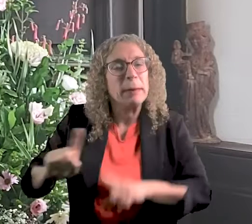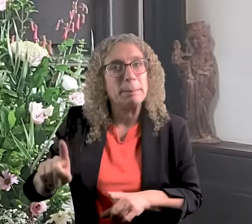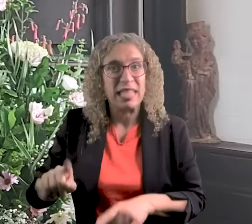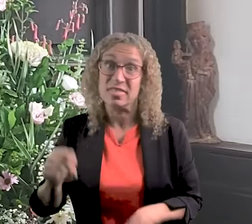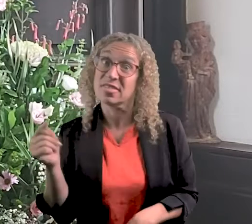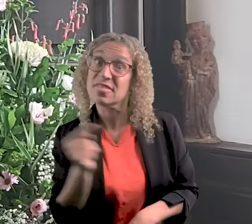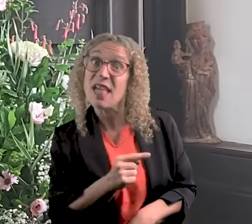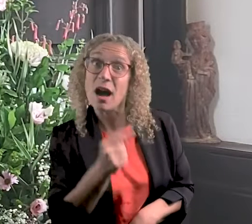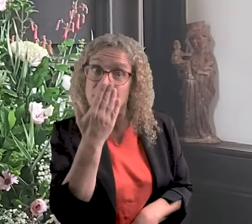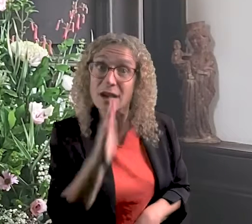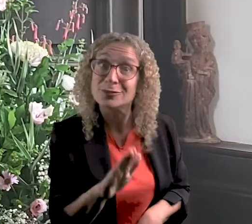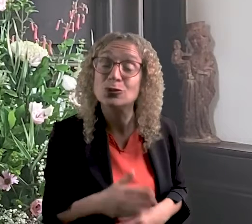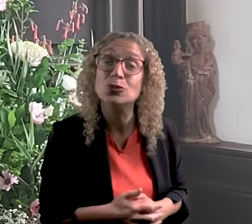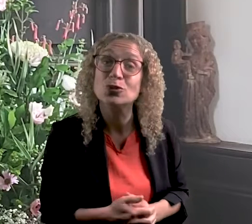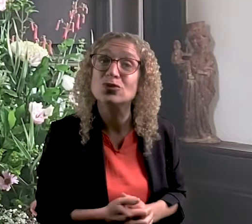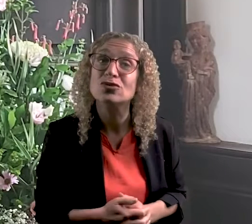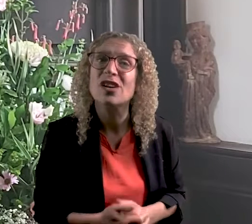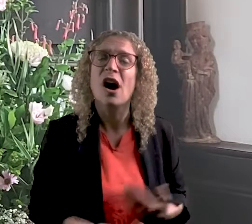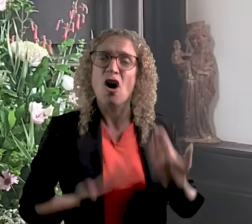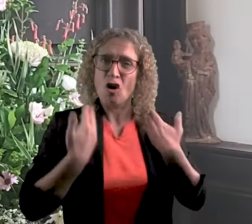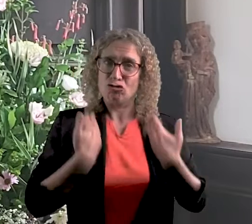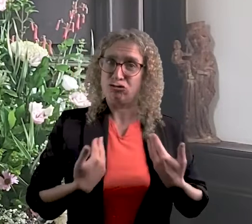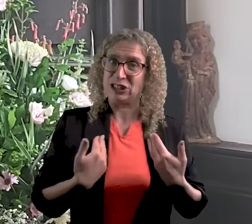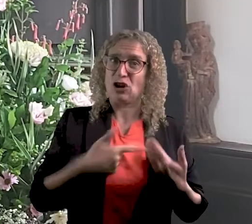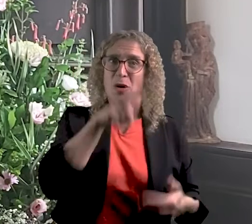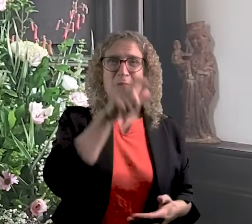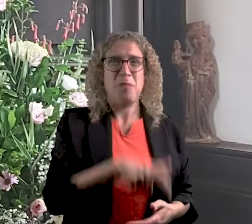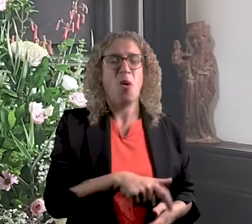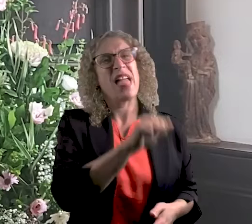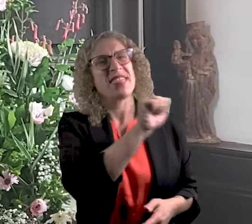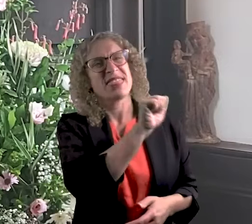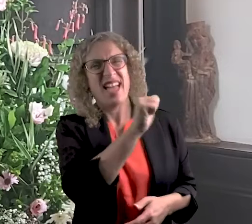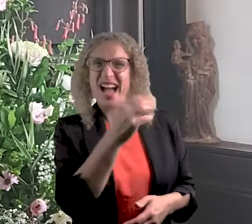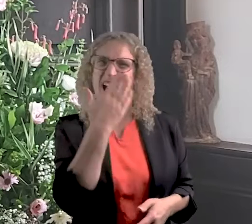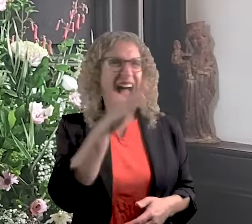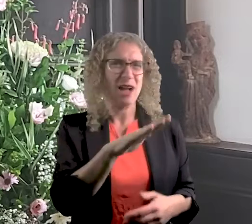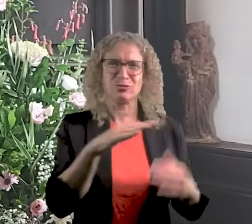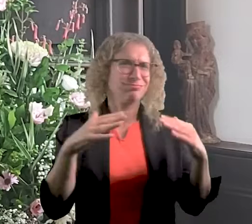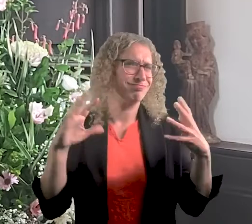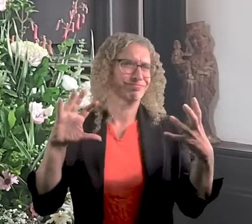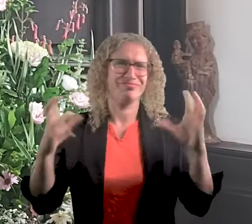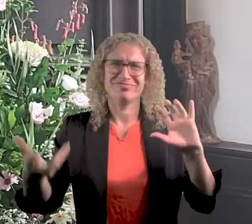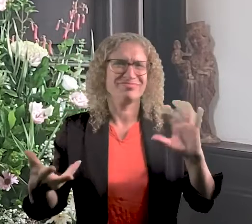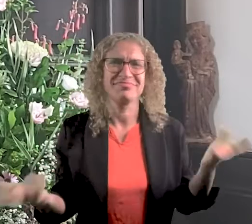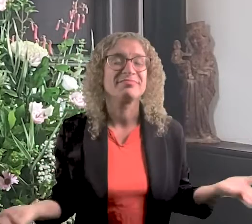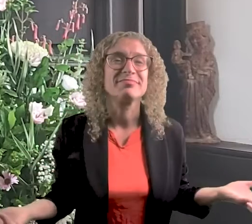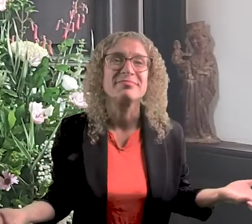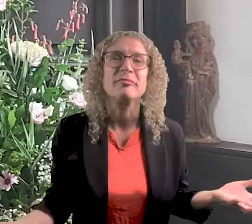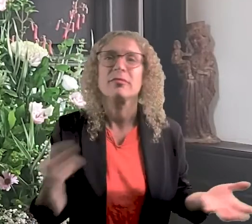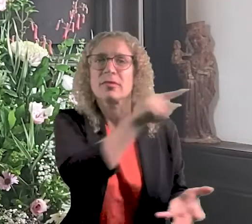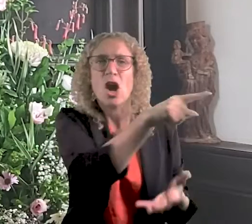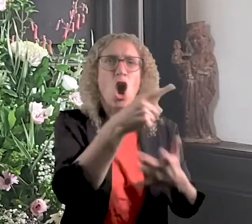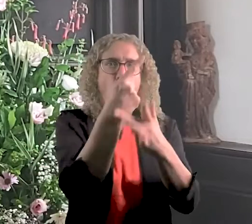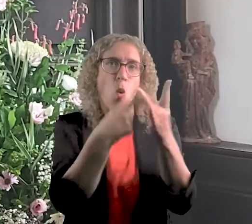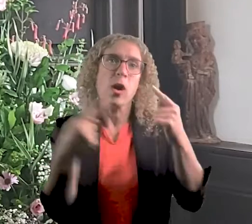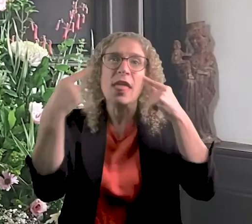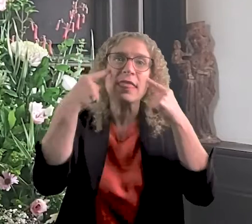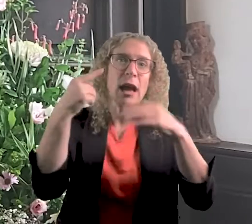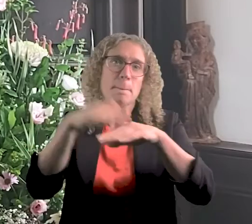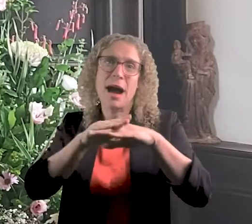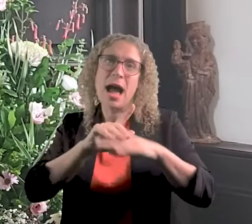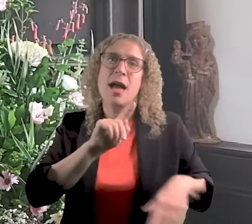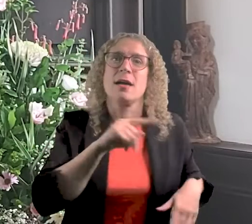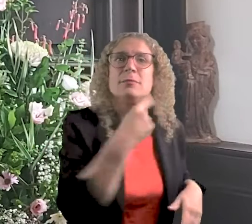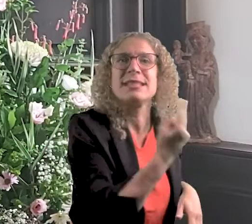individuals? The rich person's life is out of sync. He sees only at the level of this world, his focus,